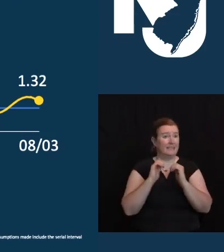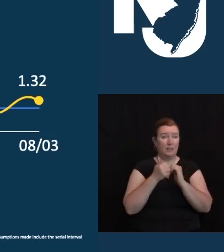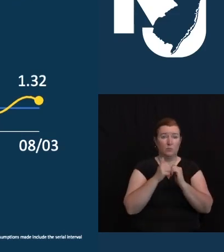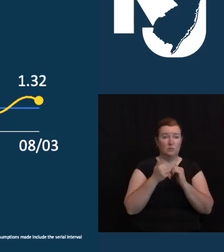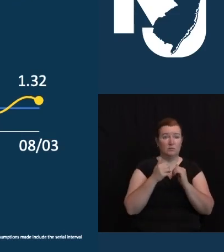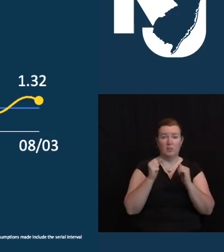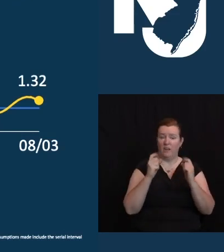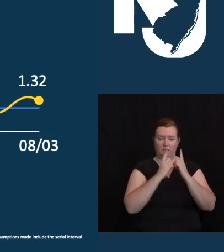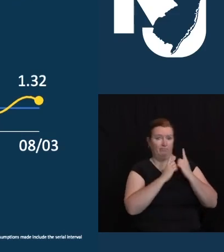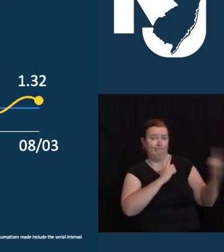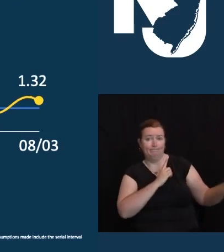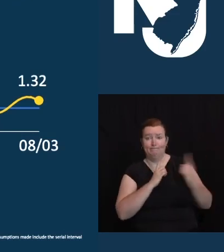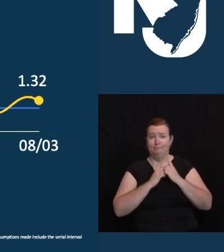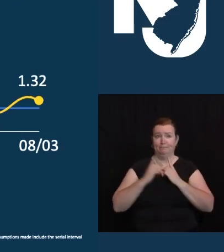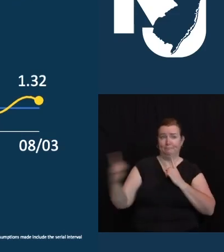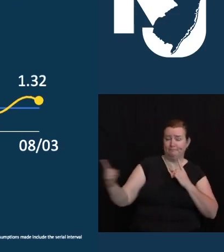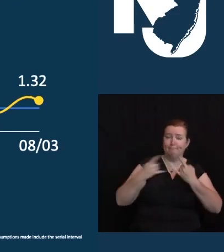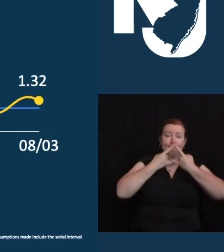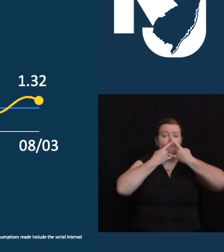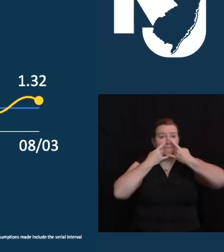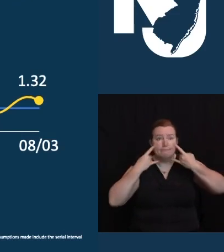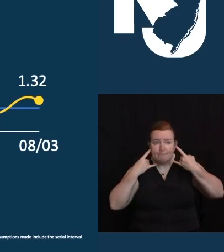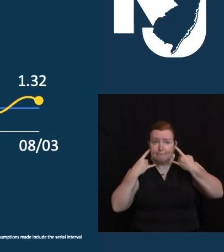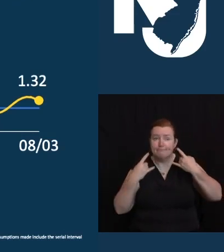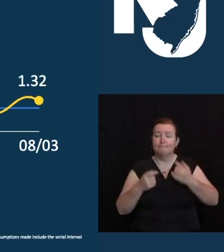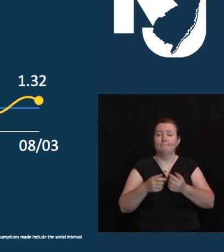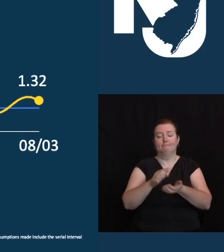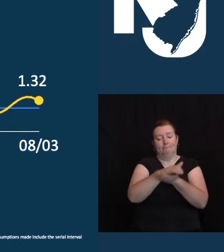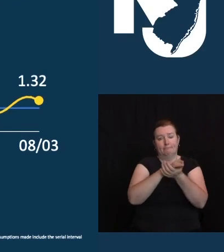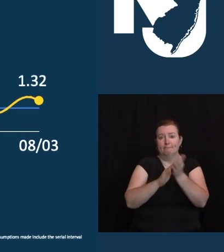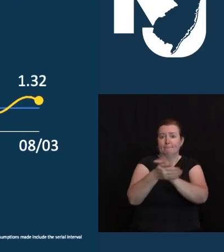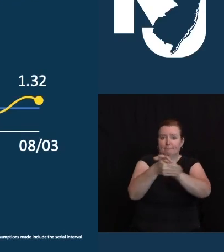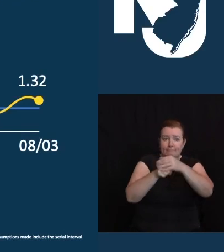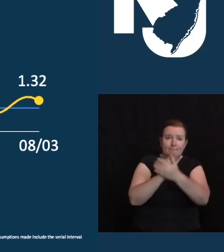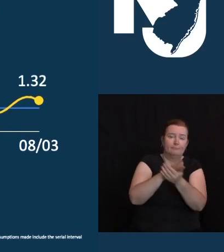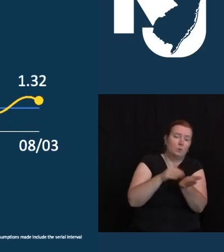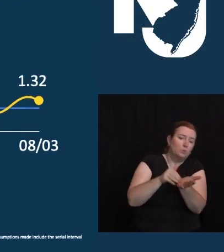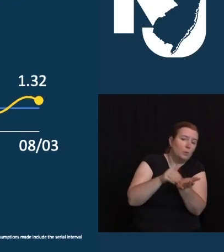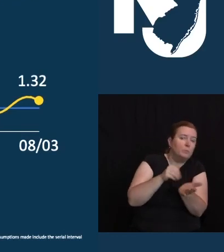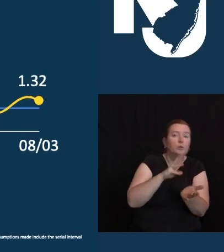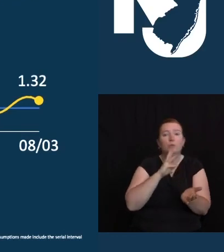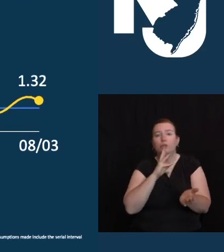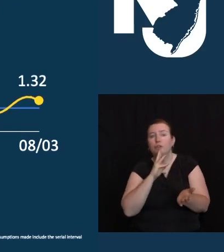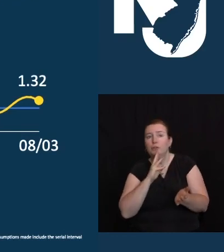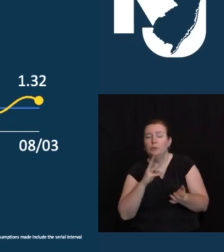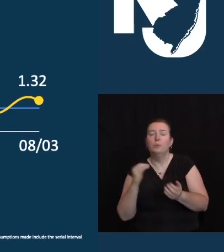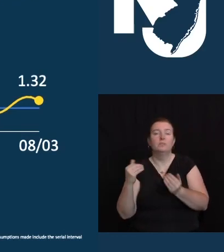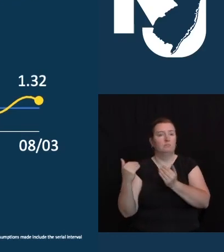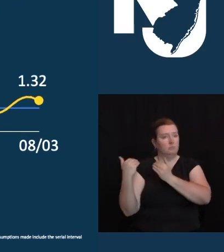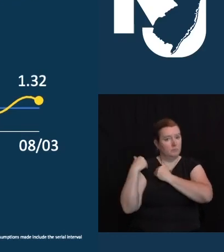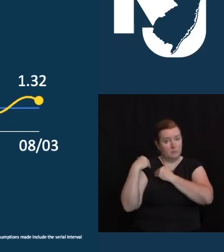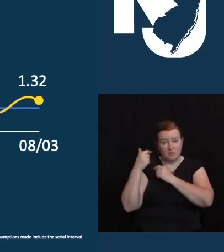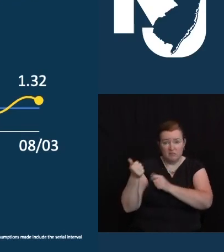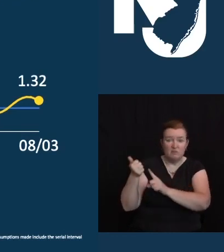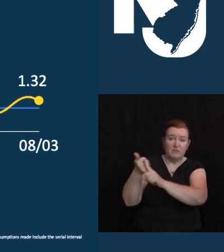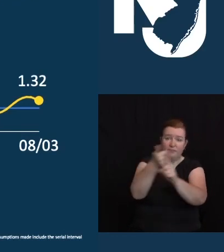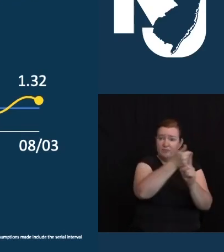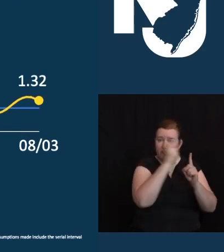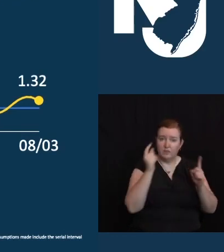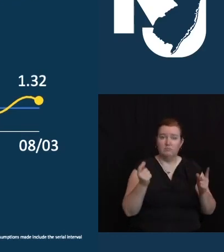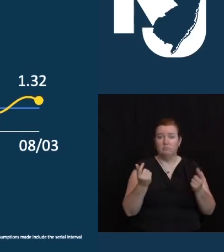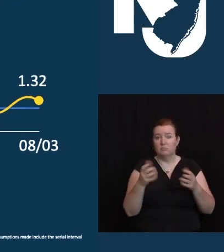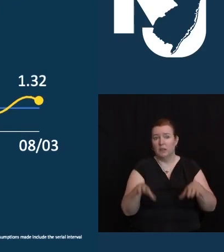distancing, wearing a mask, practicing good hand hygiene, and taking responsibility for our actions. And by the way, that means